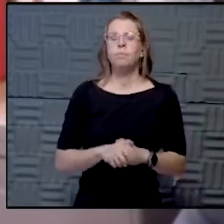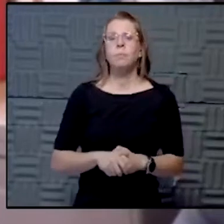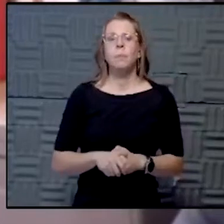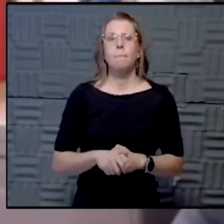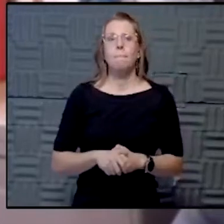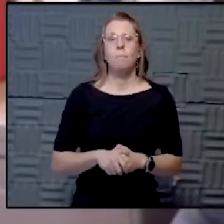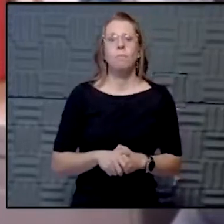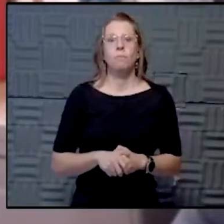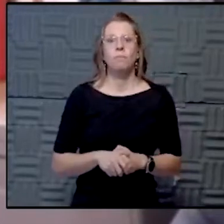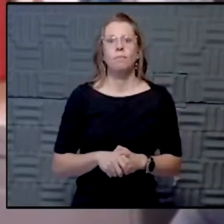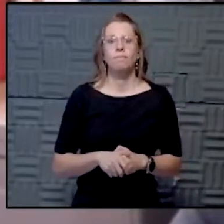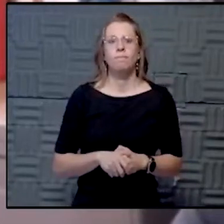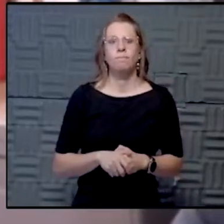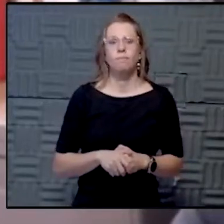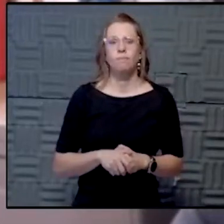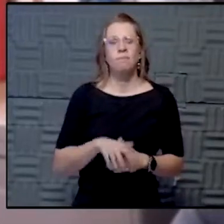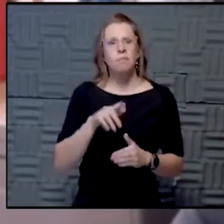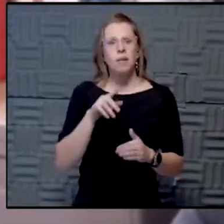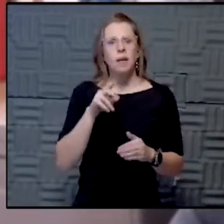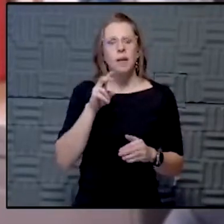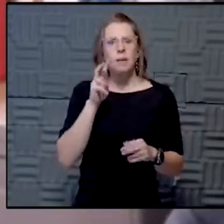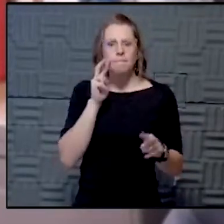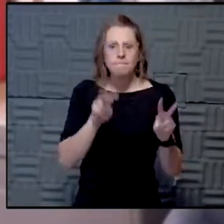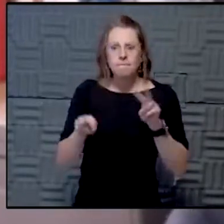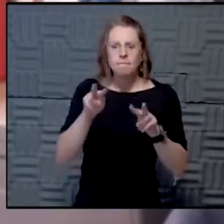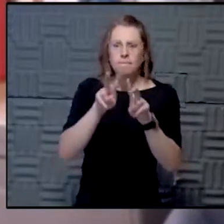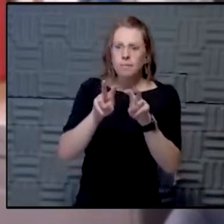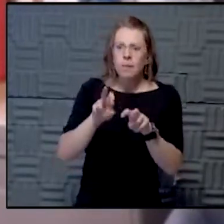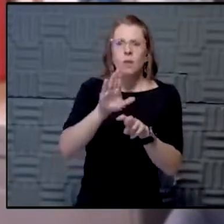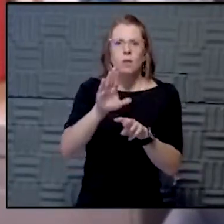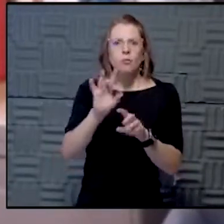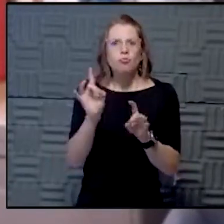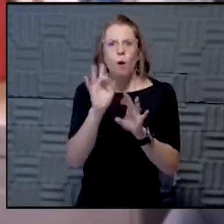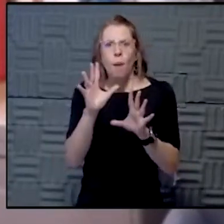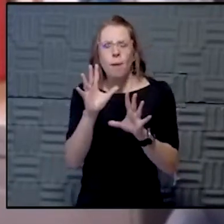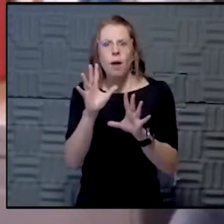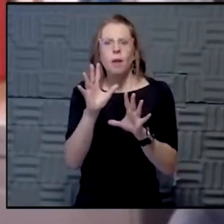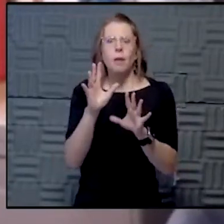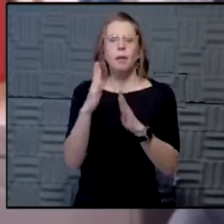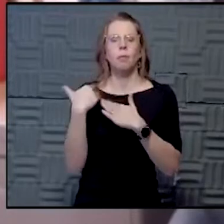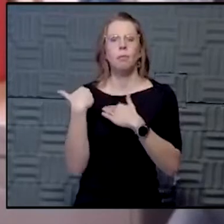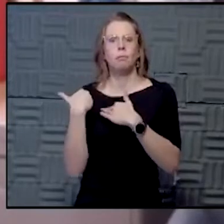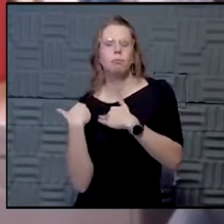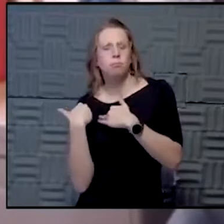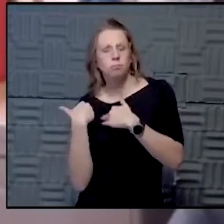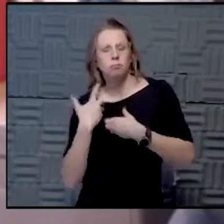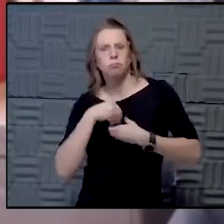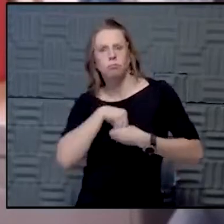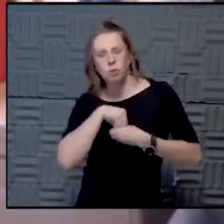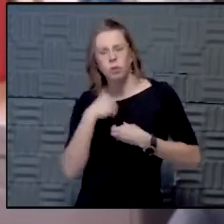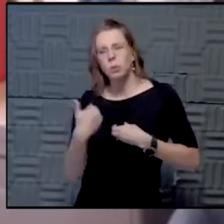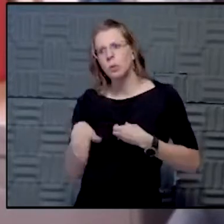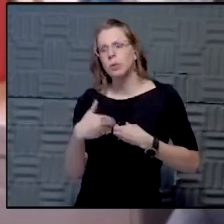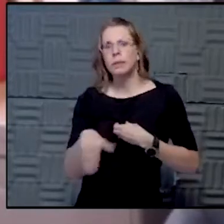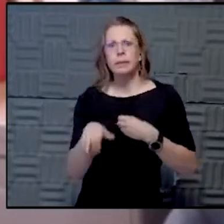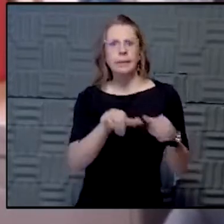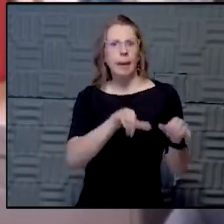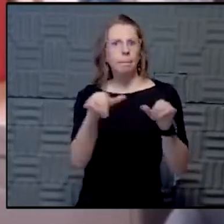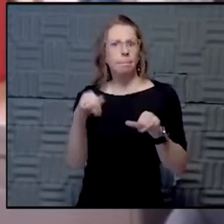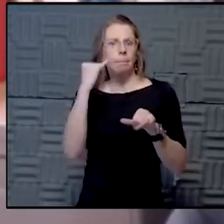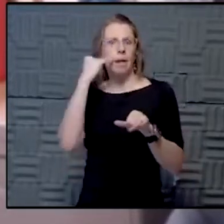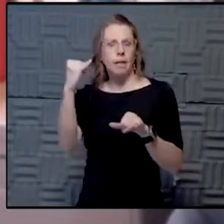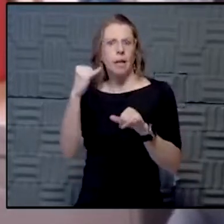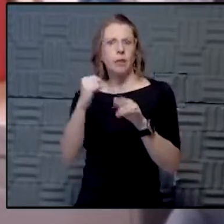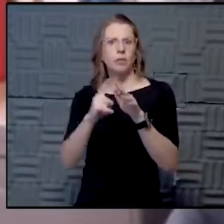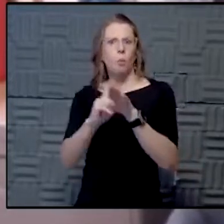seeing the types of traumas and the burdens that they carried is very similar to a deployment in combat. And so what